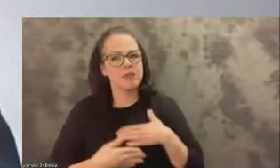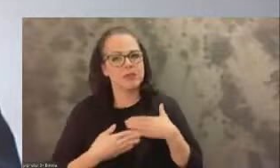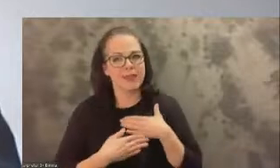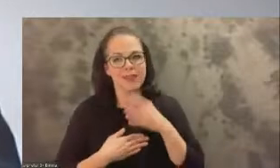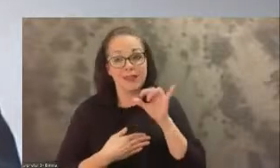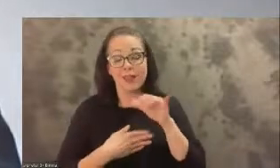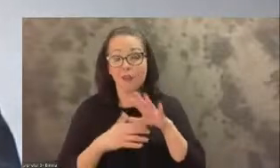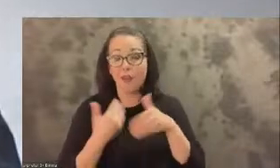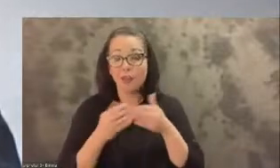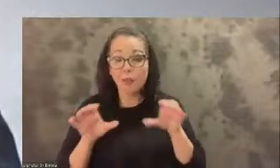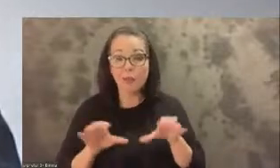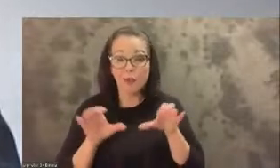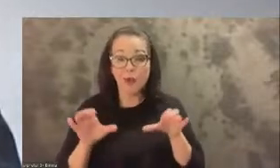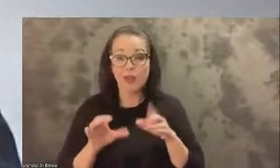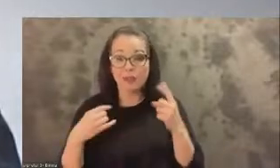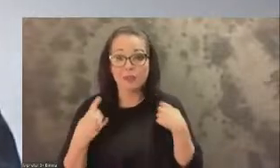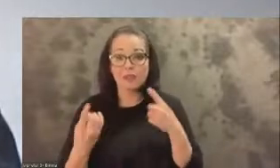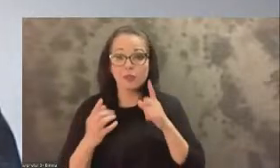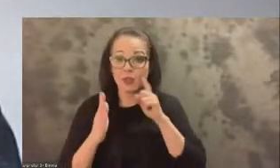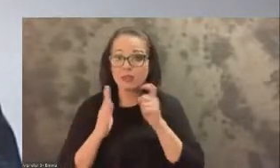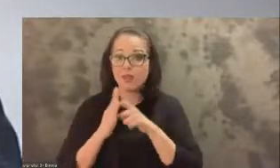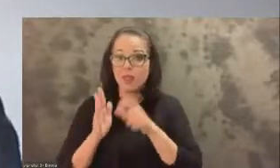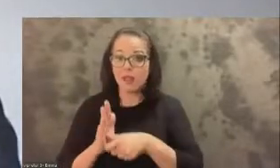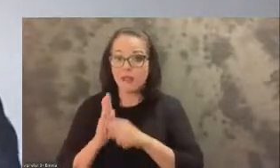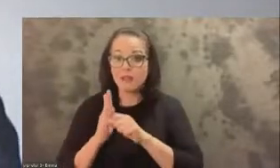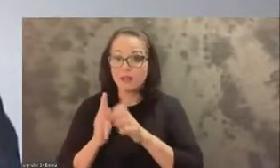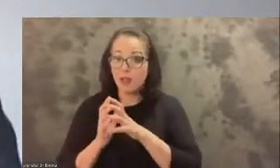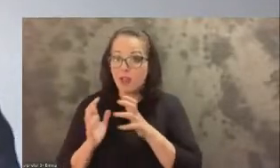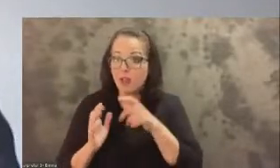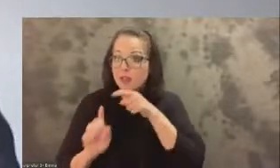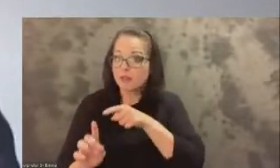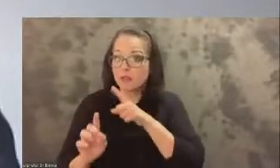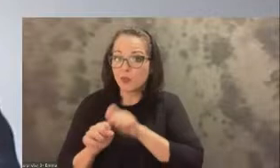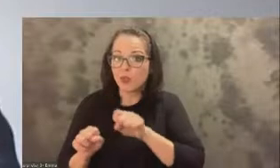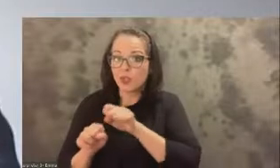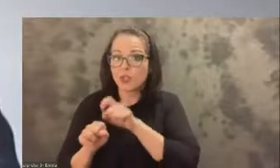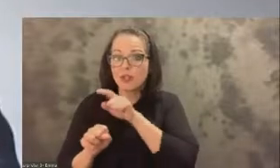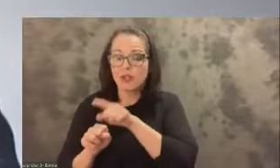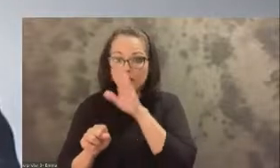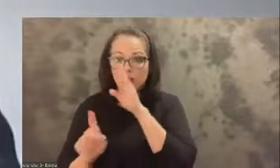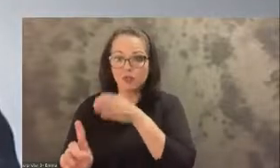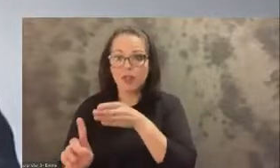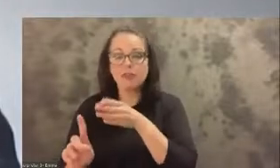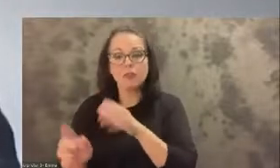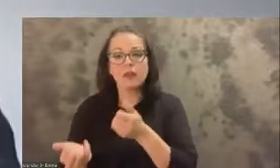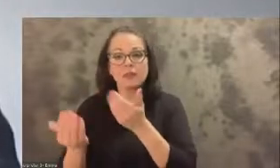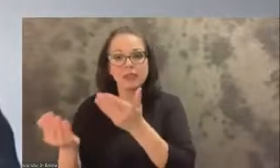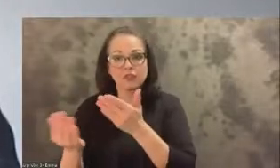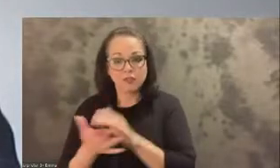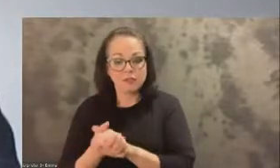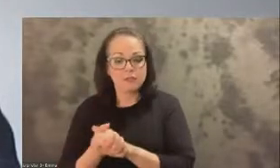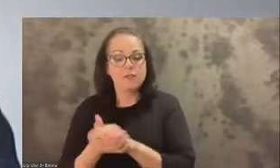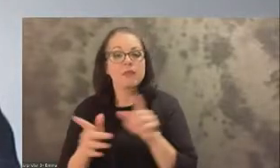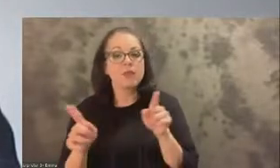tell there's been a lot of emphasis put into the work and the recommendations. I also